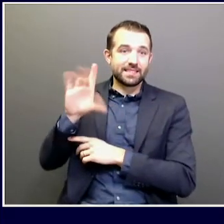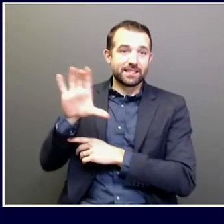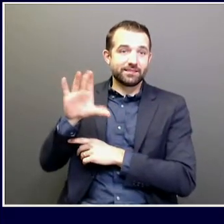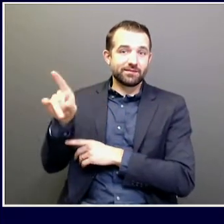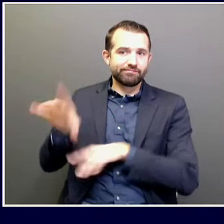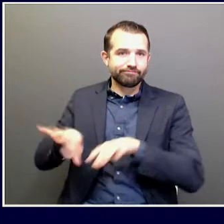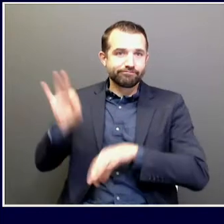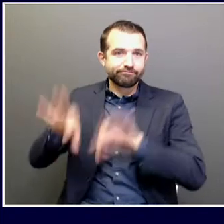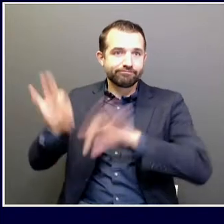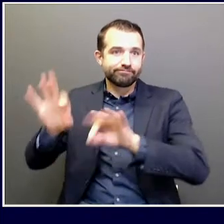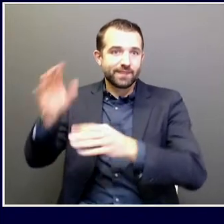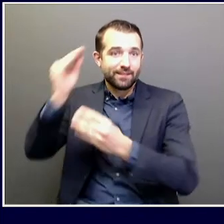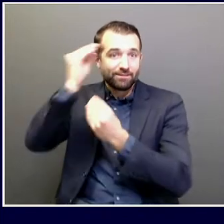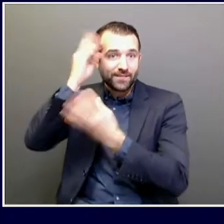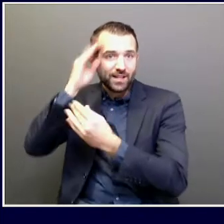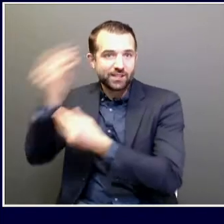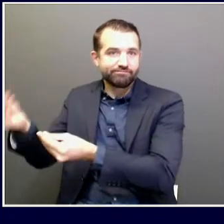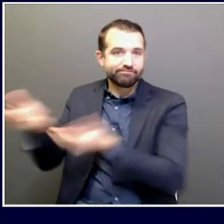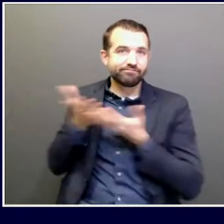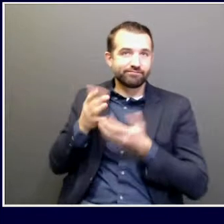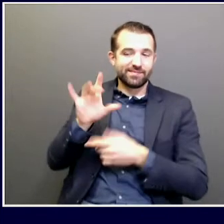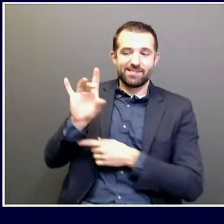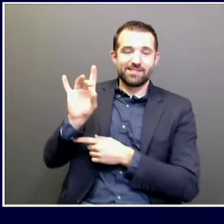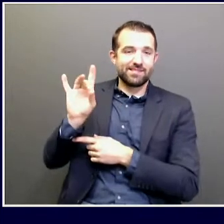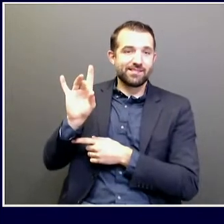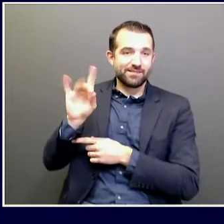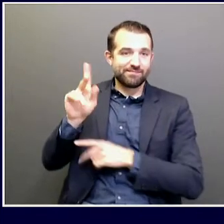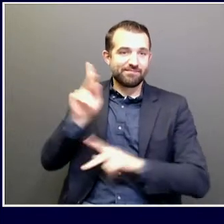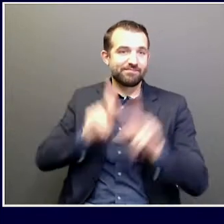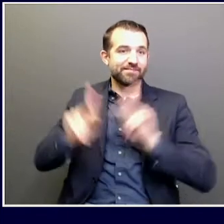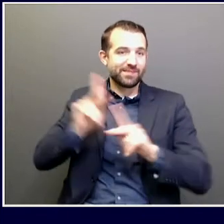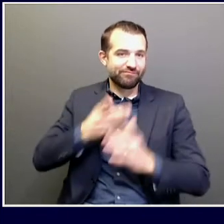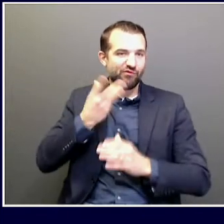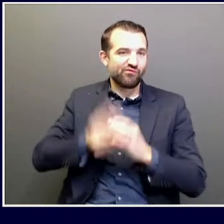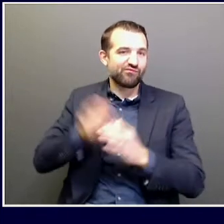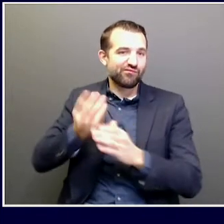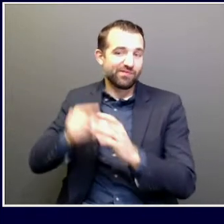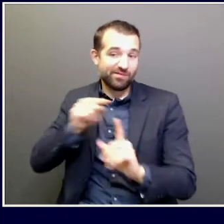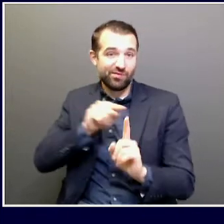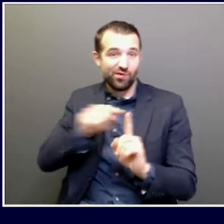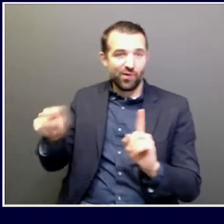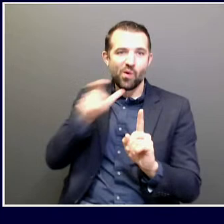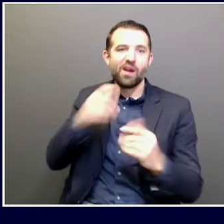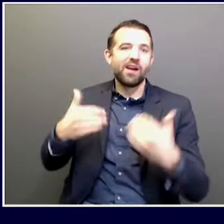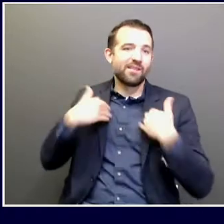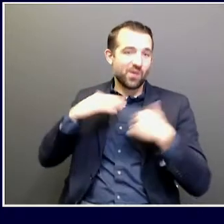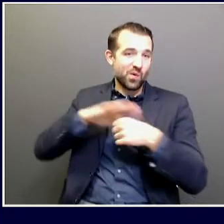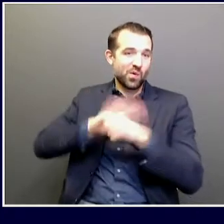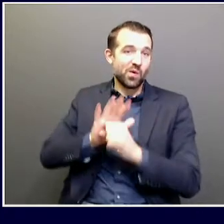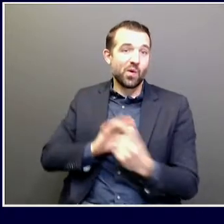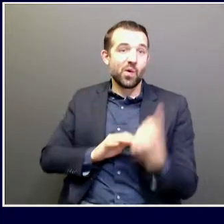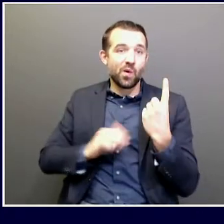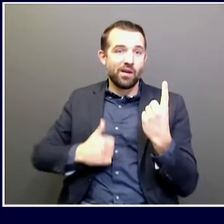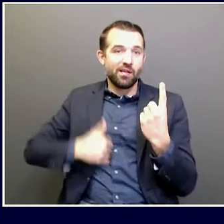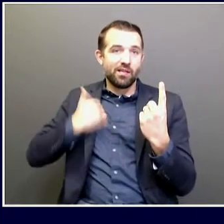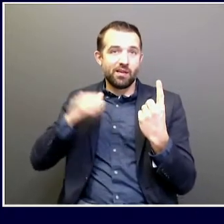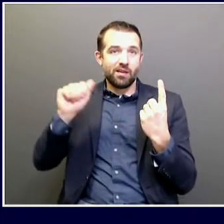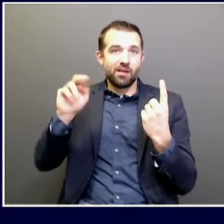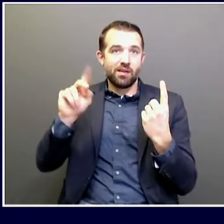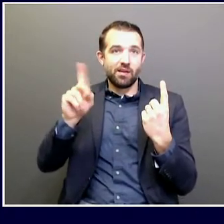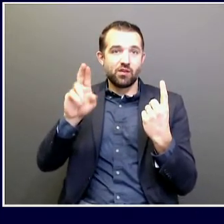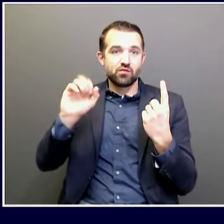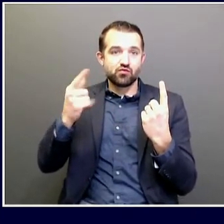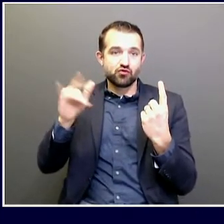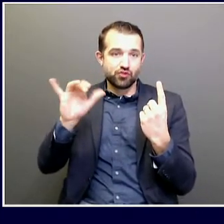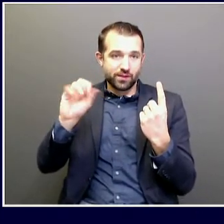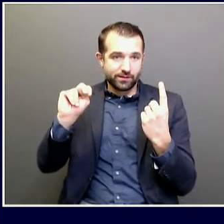8 additional COVID-related deaths today, including 1 resident of Androscoggin County, 1 resident of Hancock